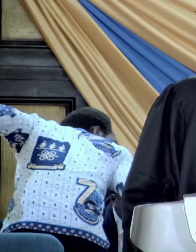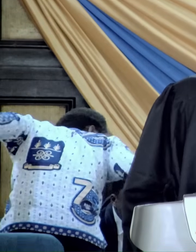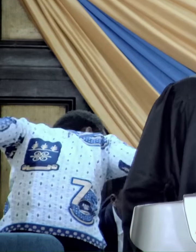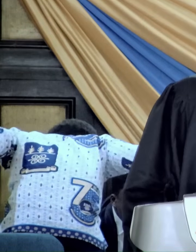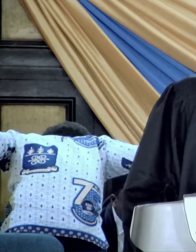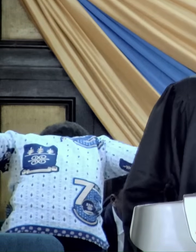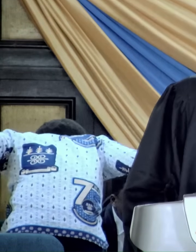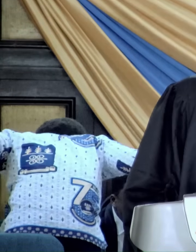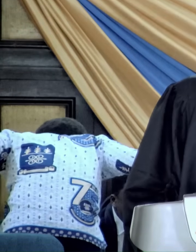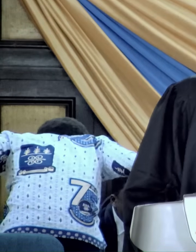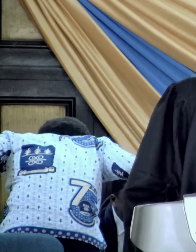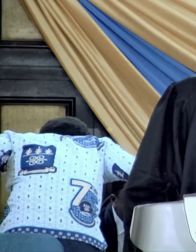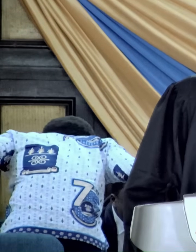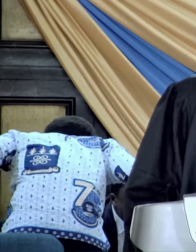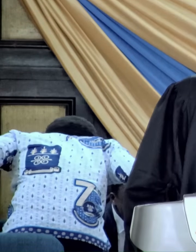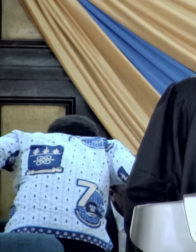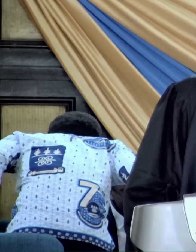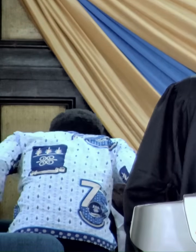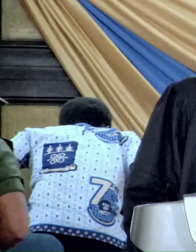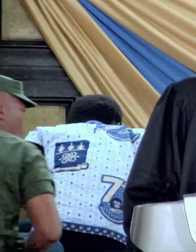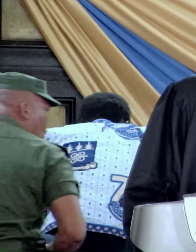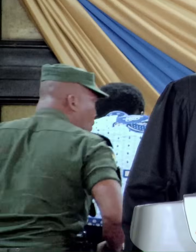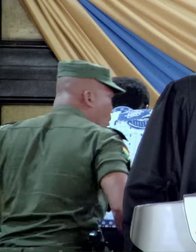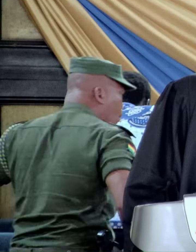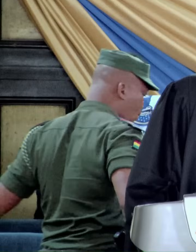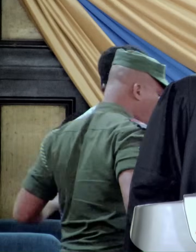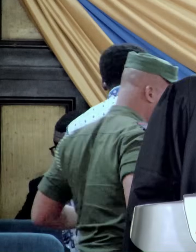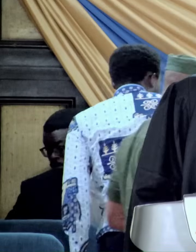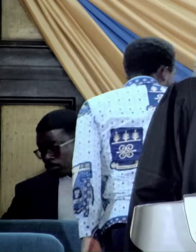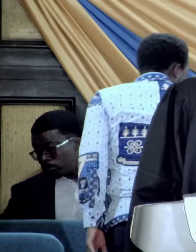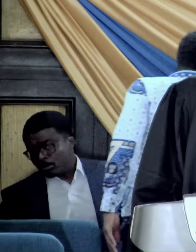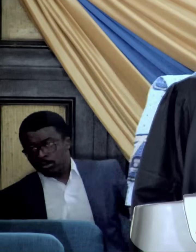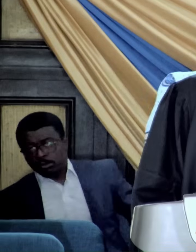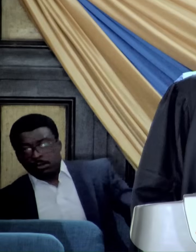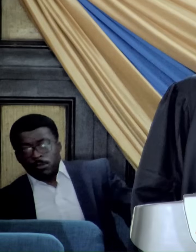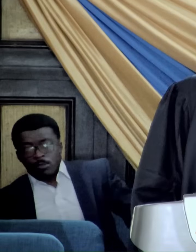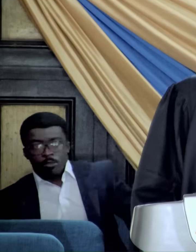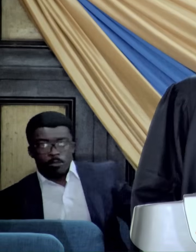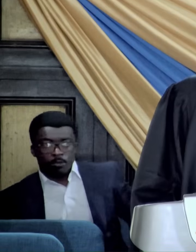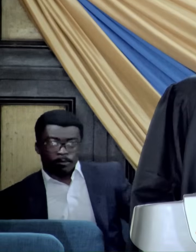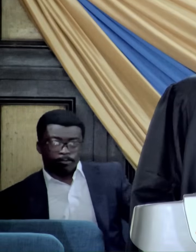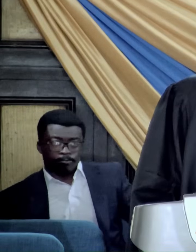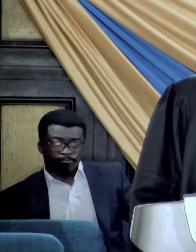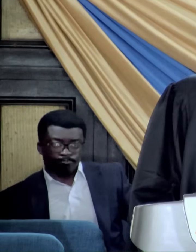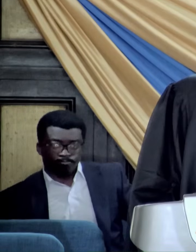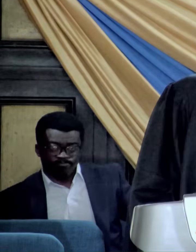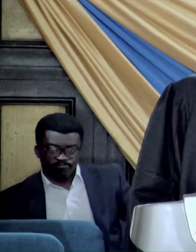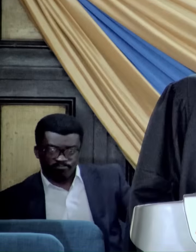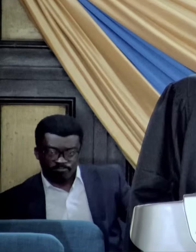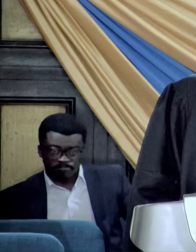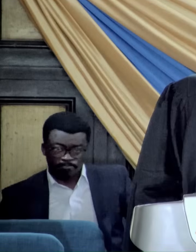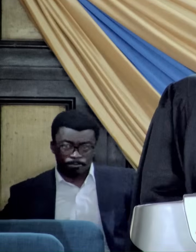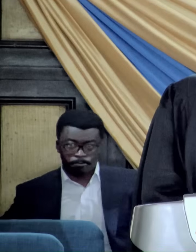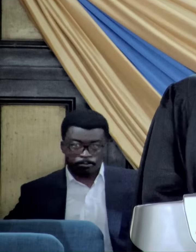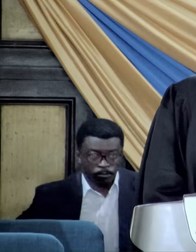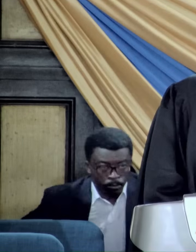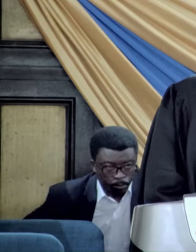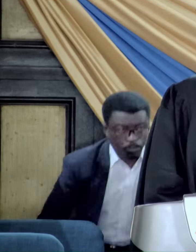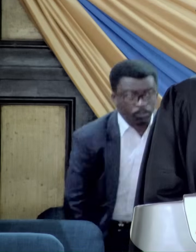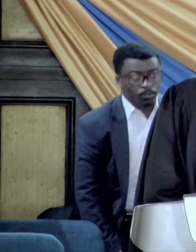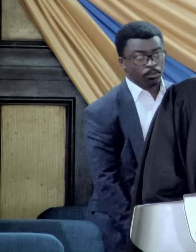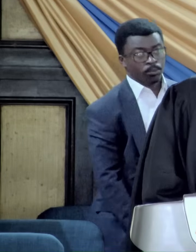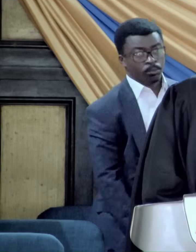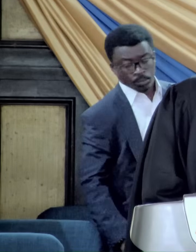of Humanities. As a university, we take great pride in delivering in our first strategic priority, which